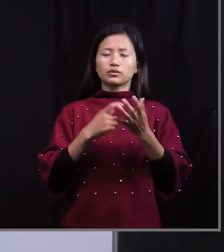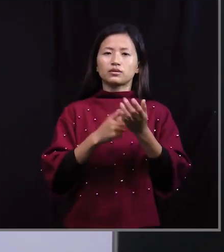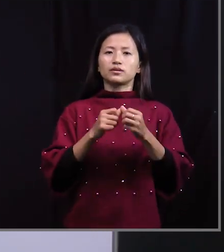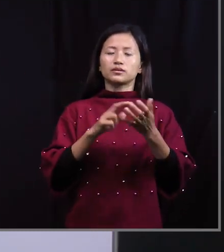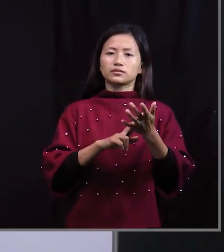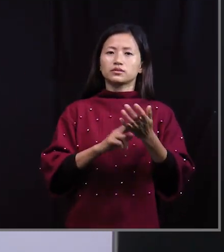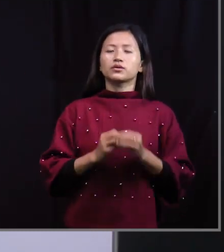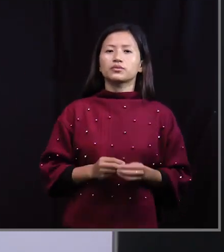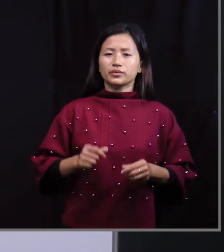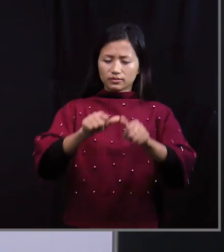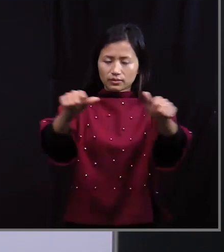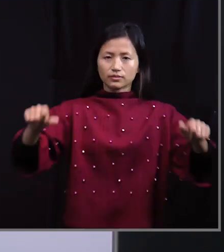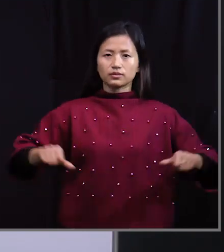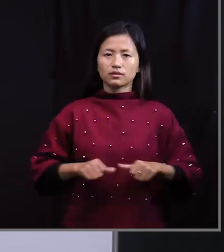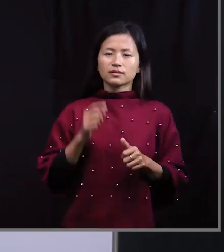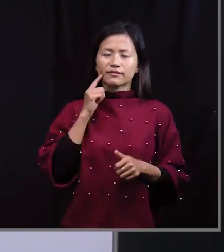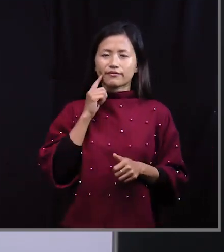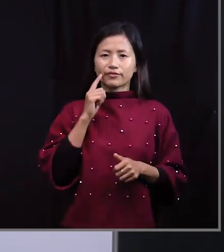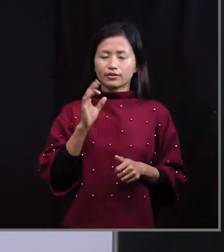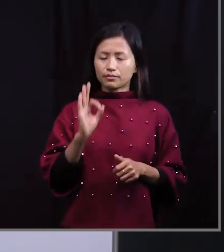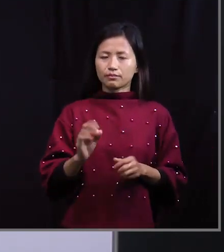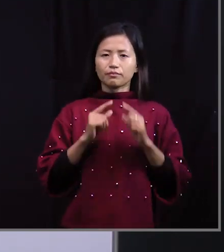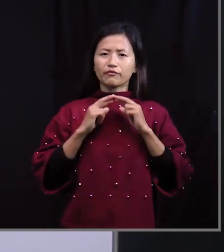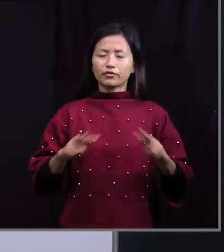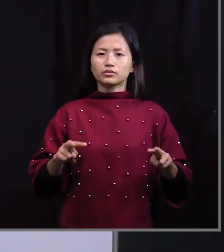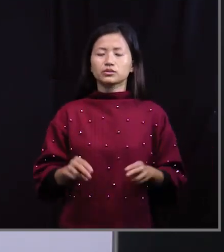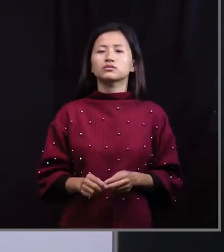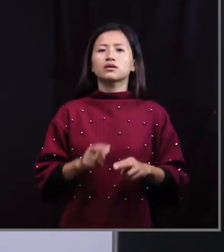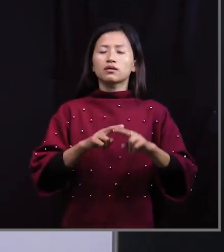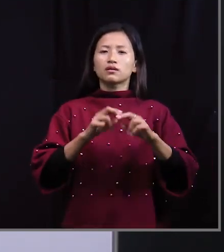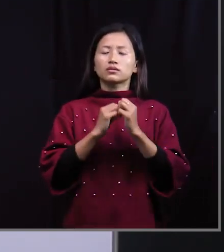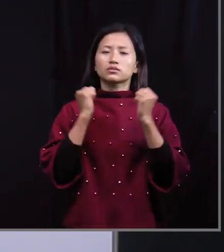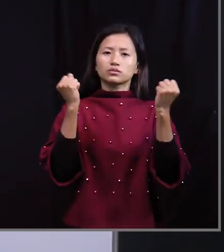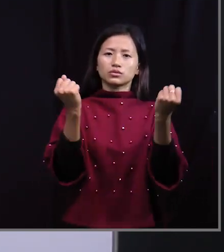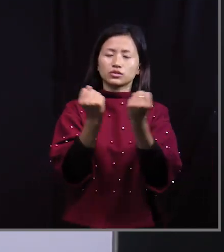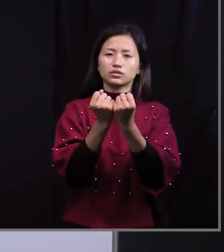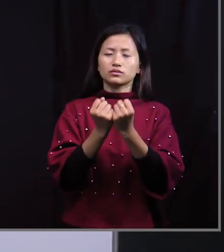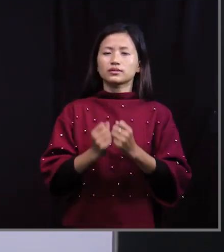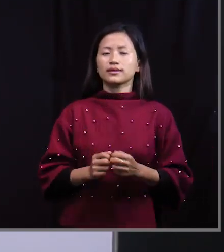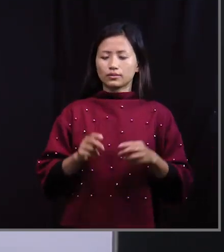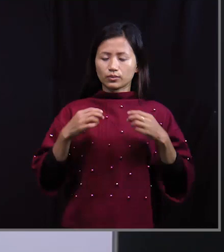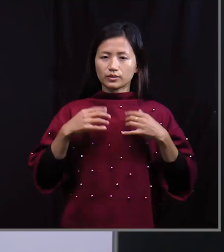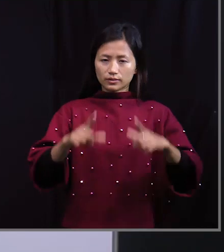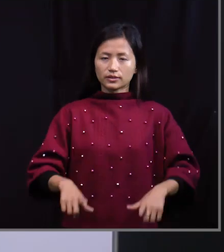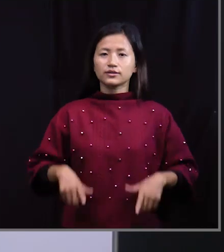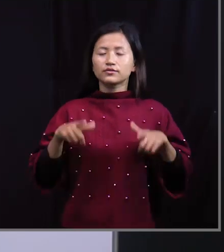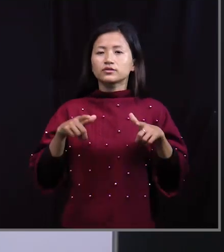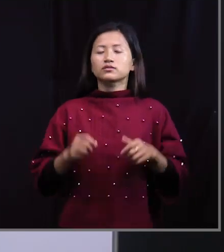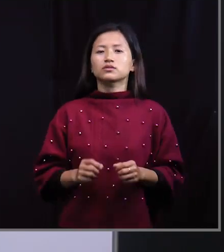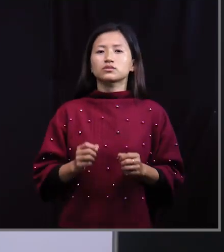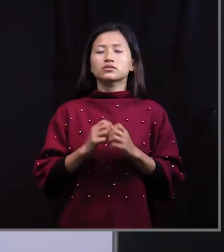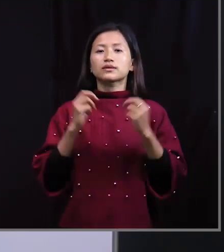very important that we consider these socio-cultural factors, because we live in a society and enterprise